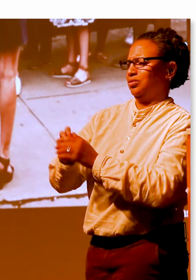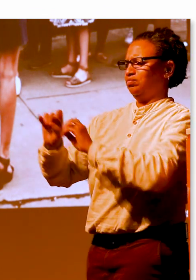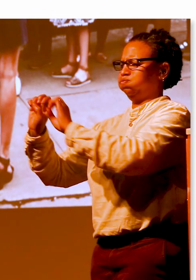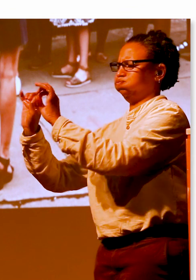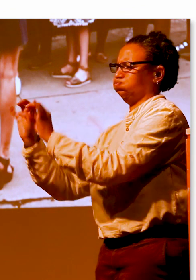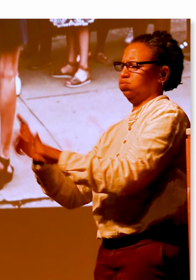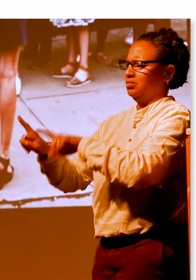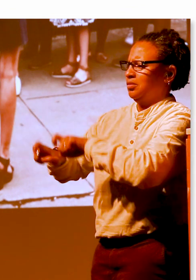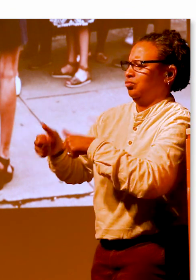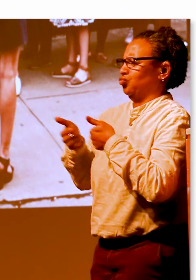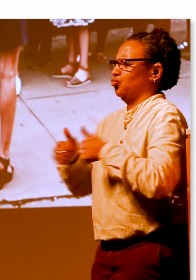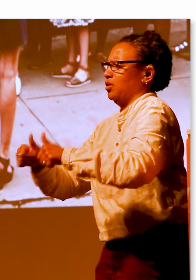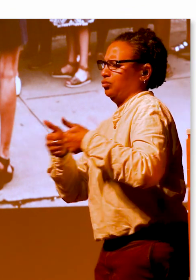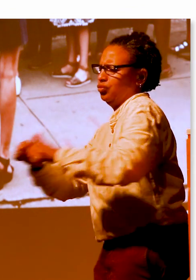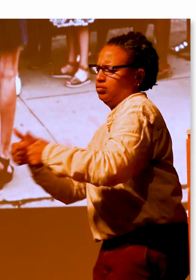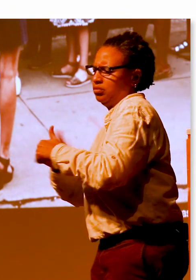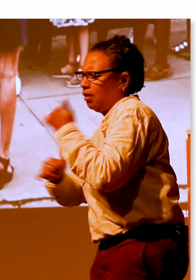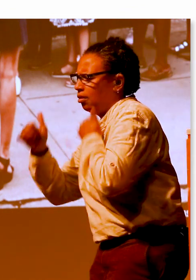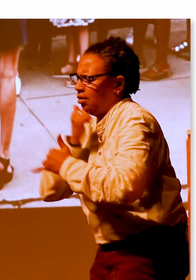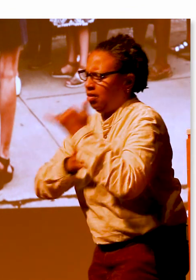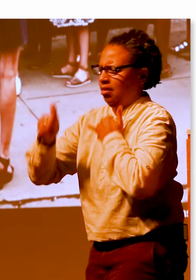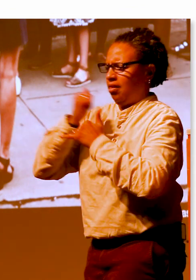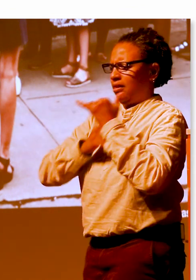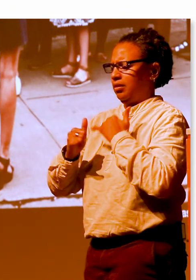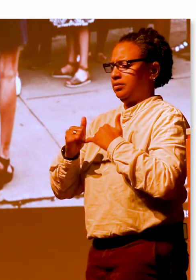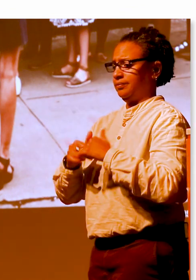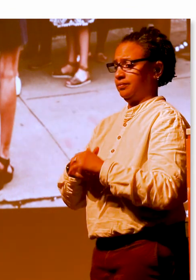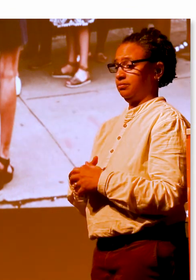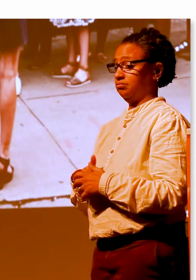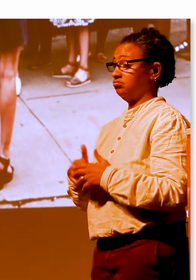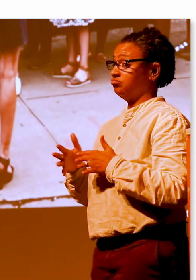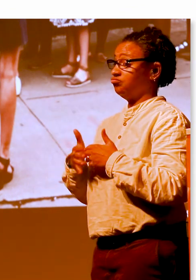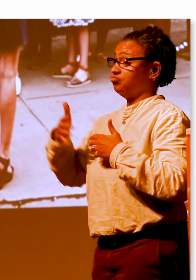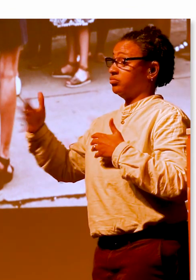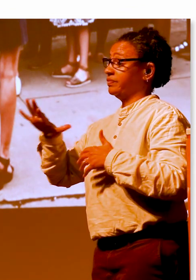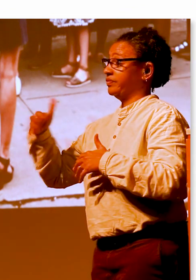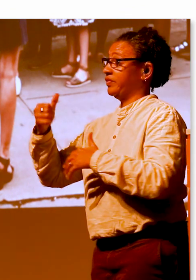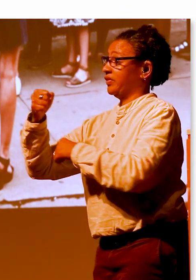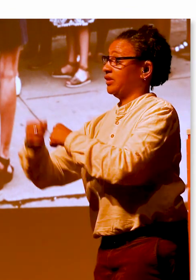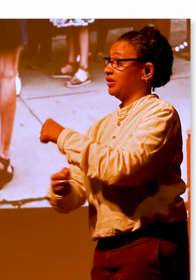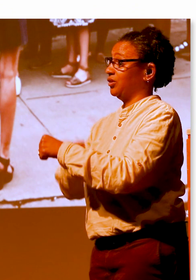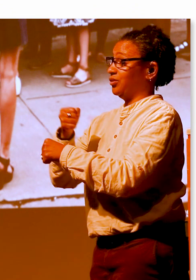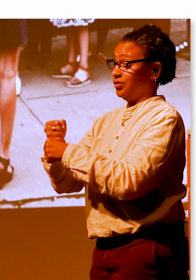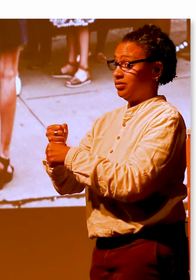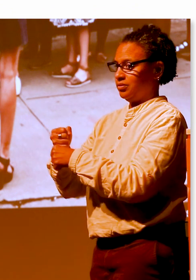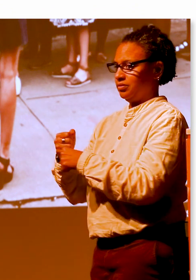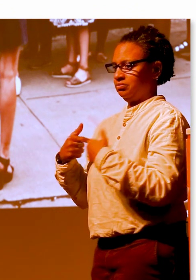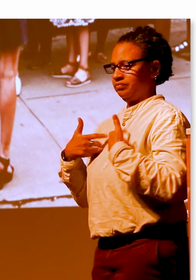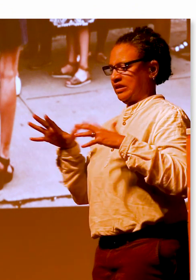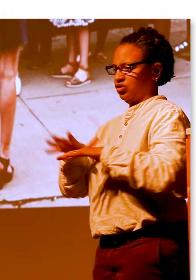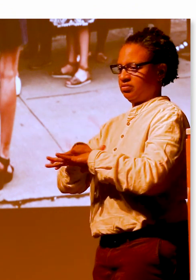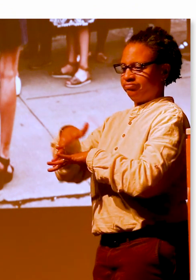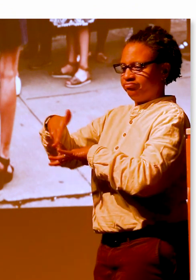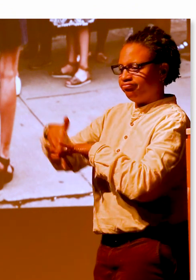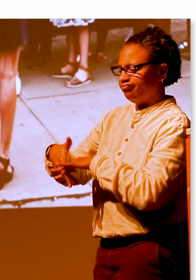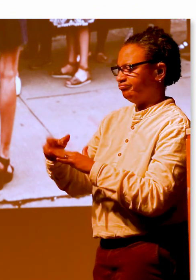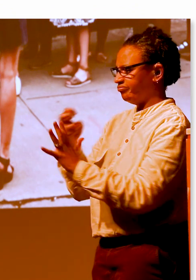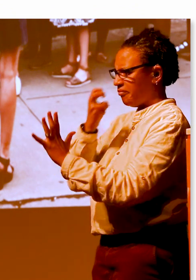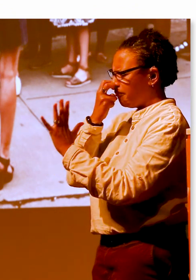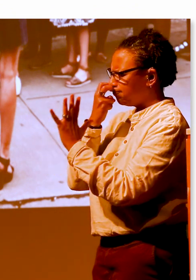And by the time that the 5th anniversary had come, I'd found myself in the art world. I'd found myself starting